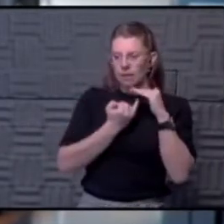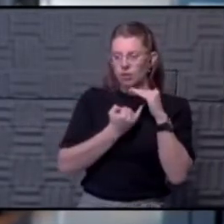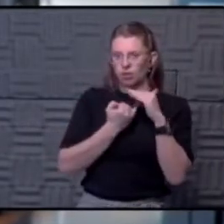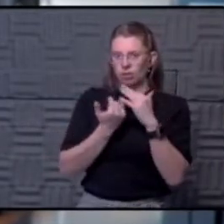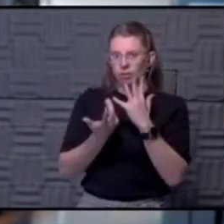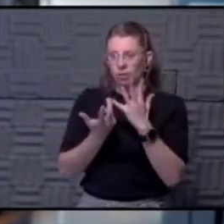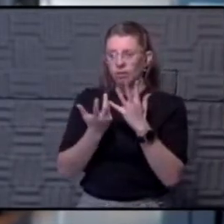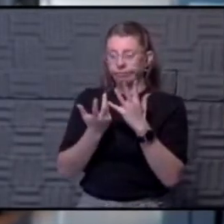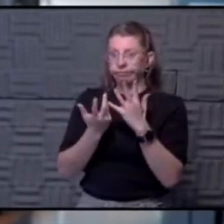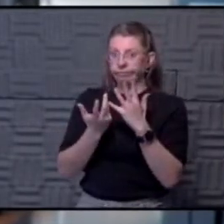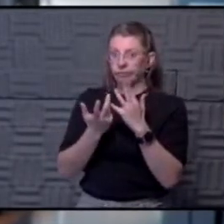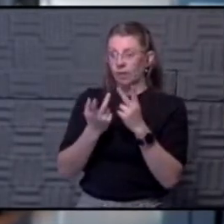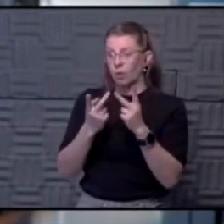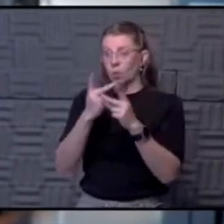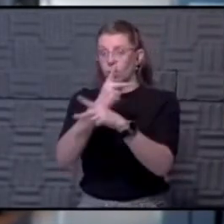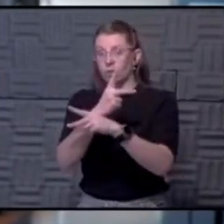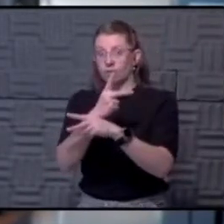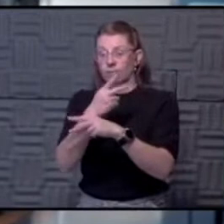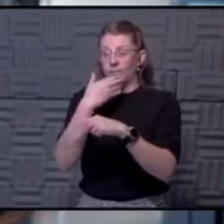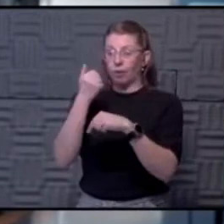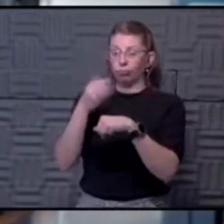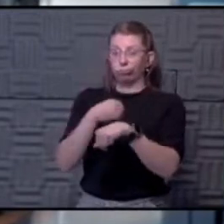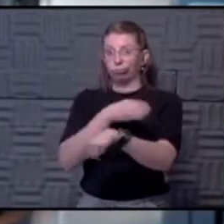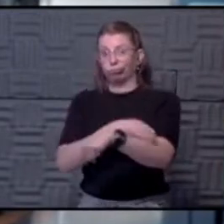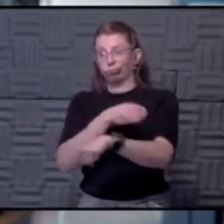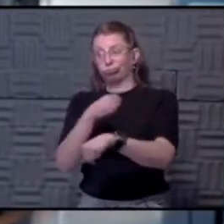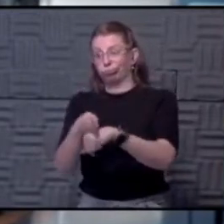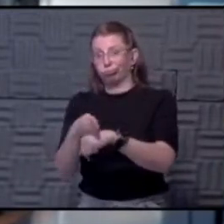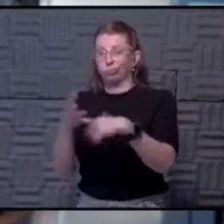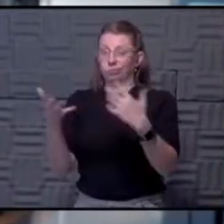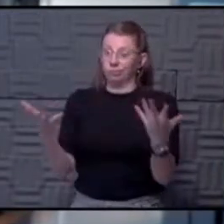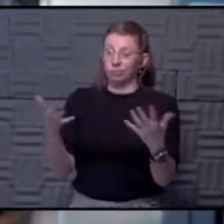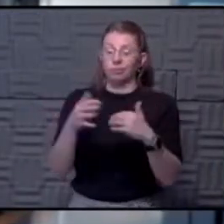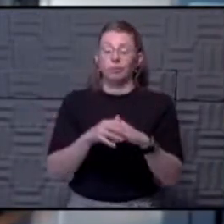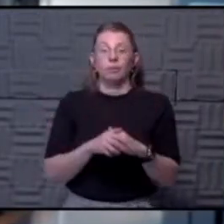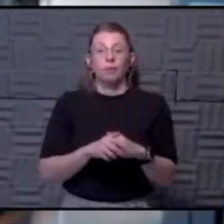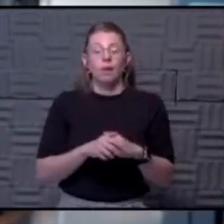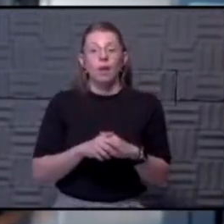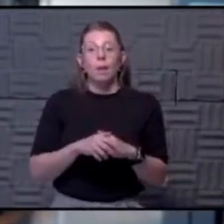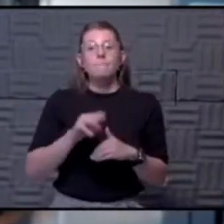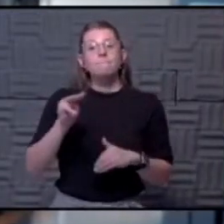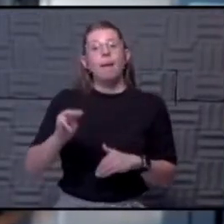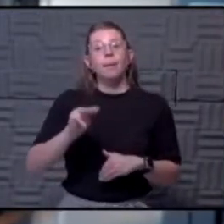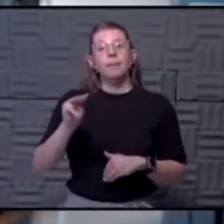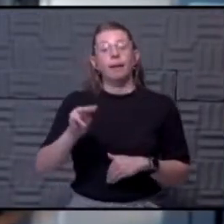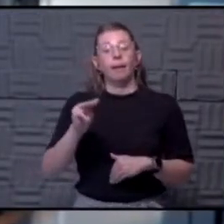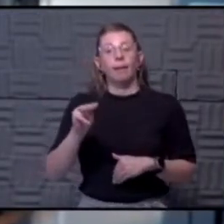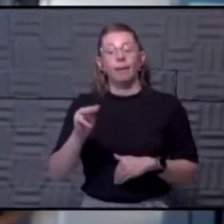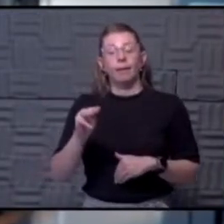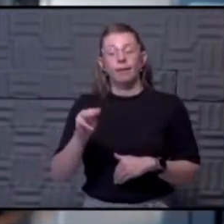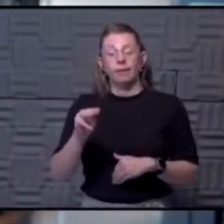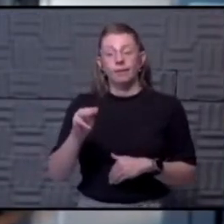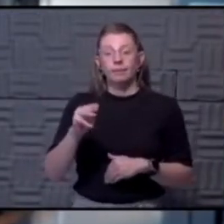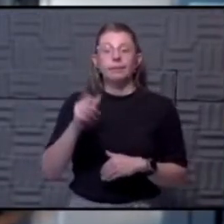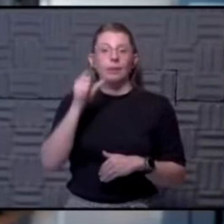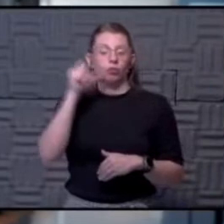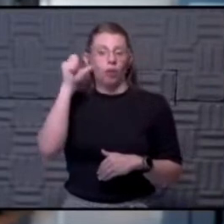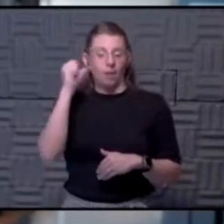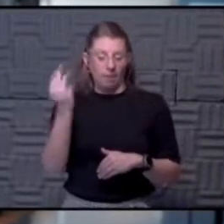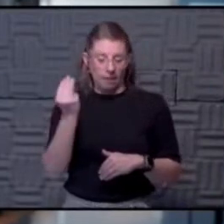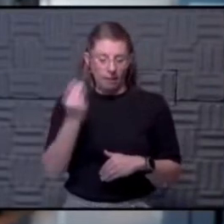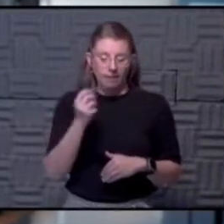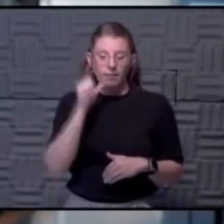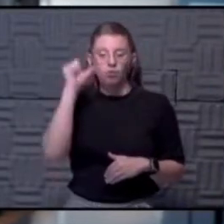we're going to continue to show improvement. I didn't hit the numbers today, but on Monday, yesterday, I guess it